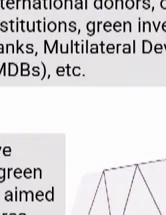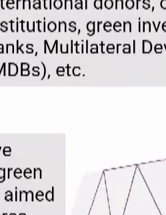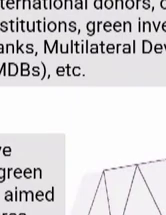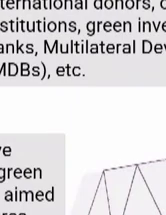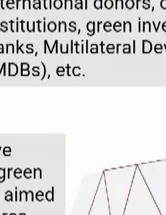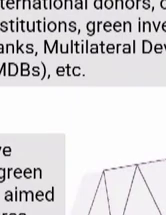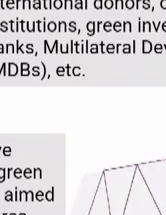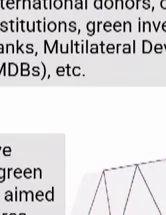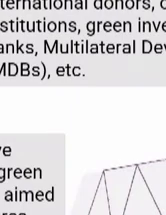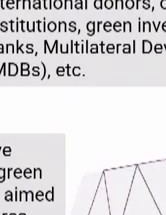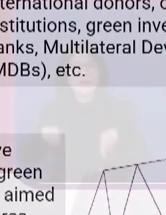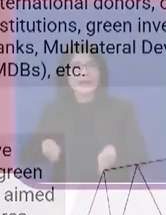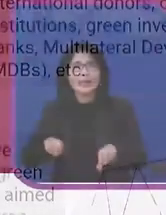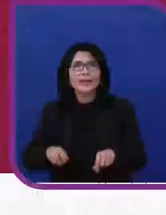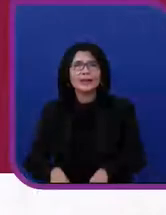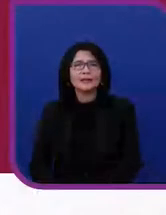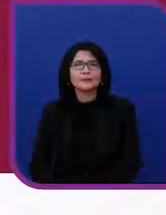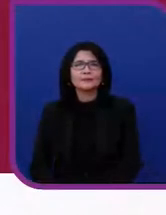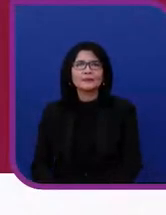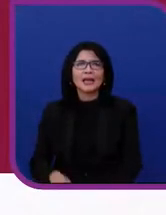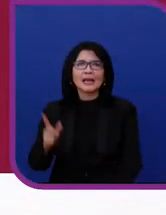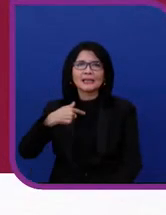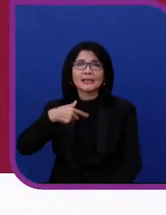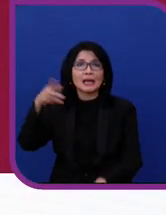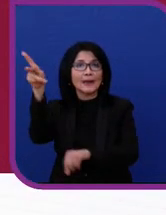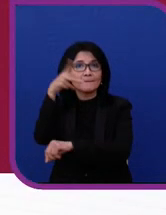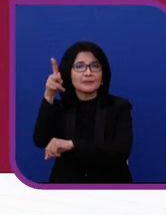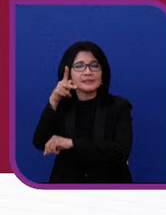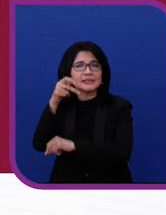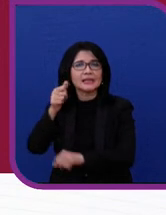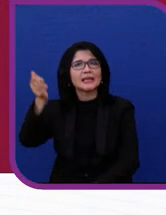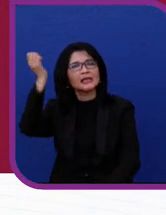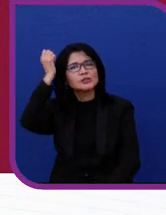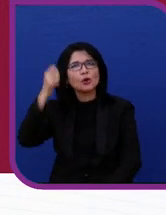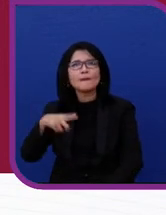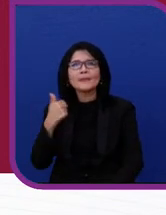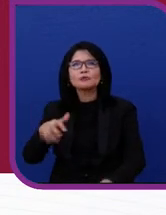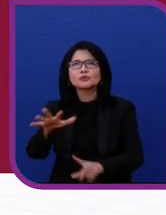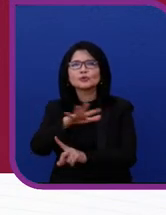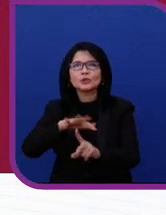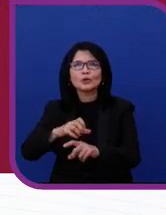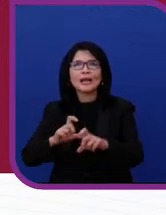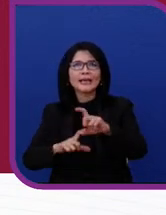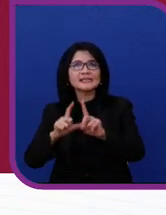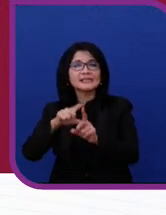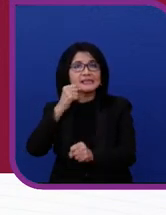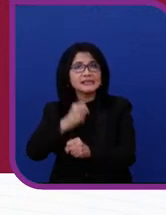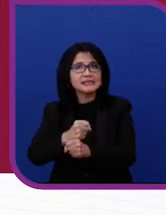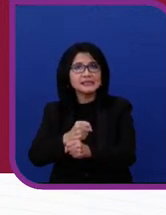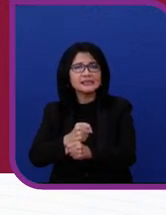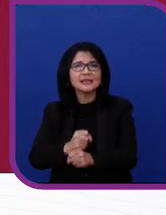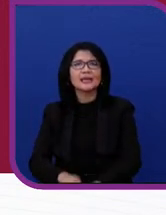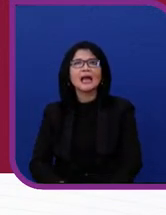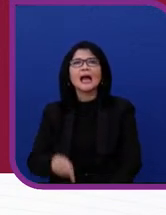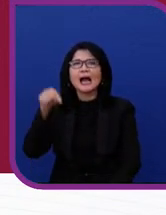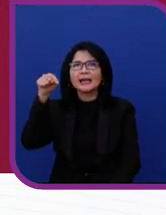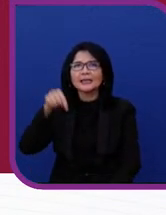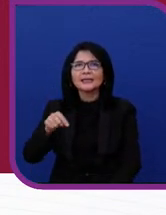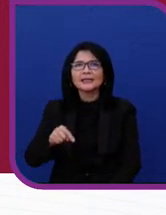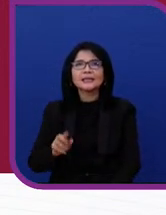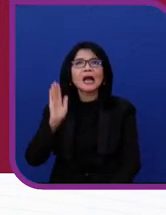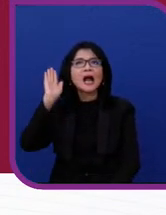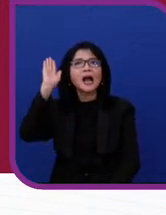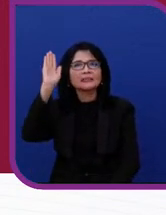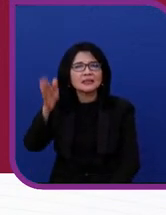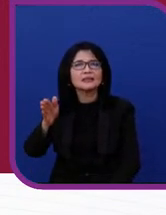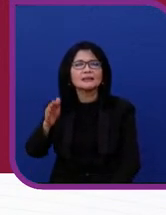South beach cek Hei course it much free more